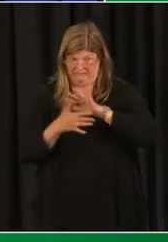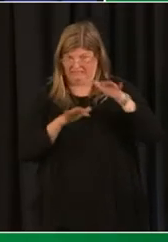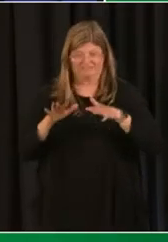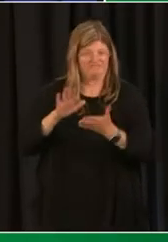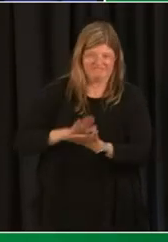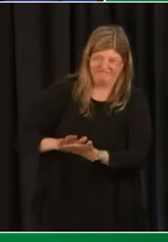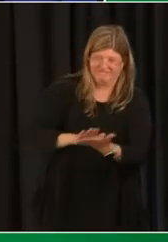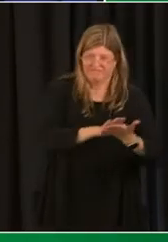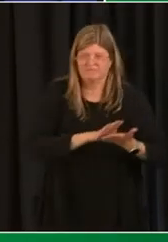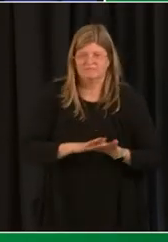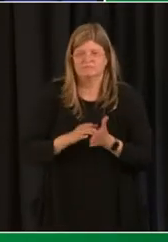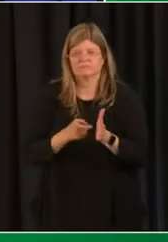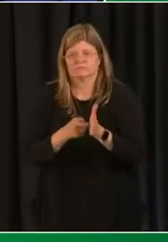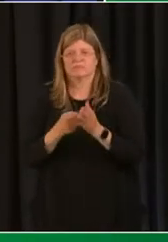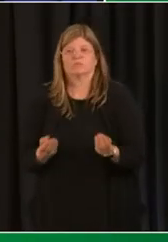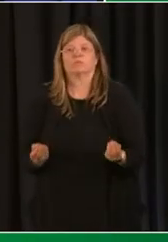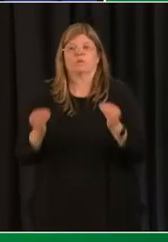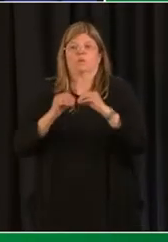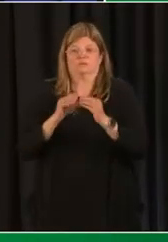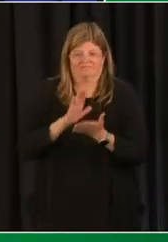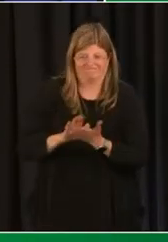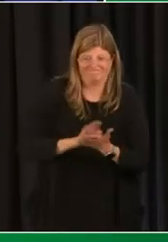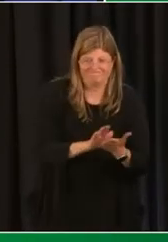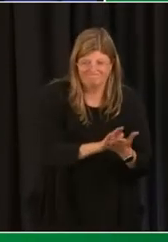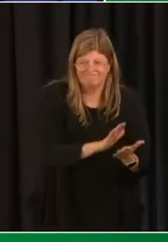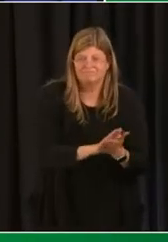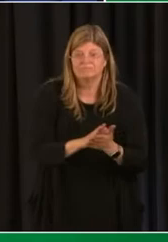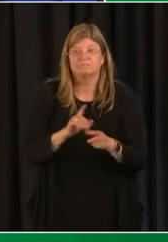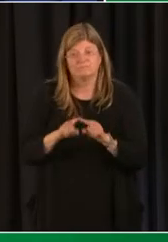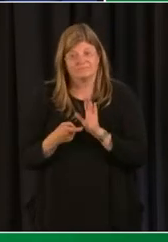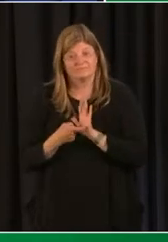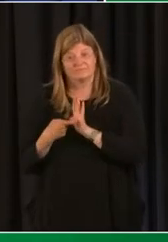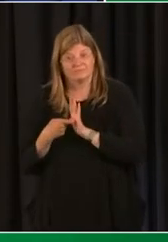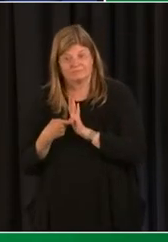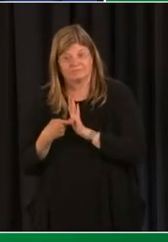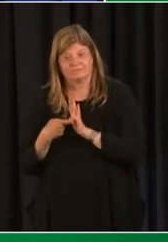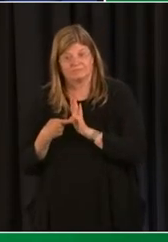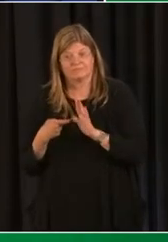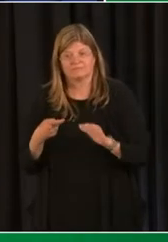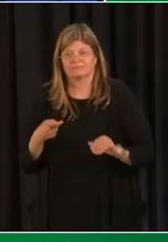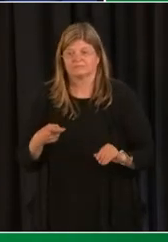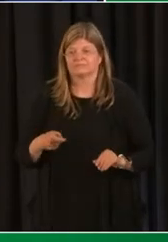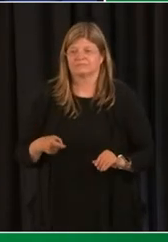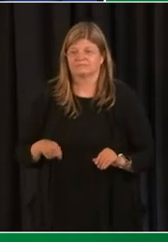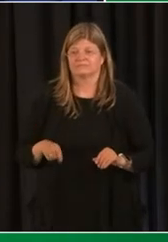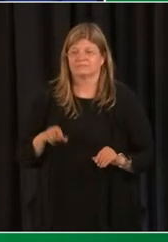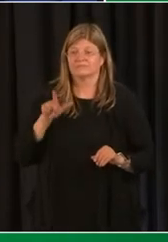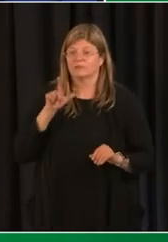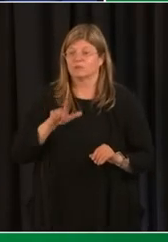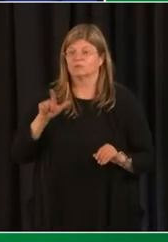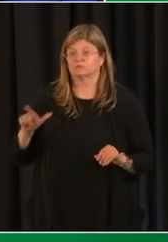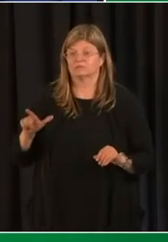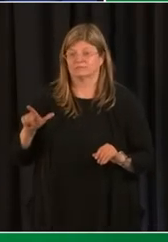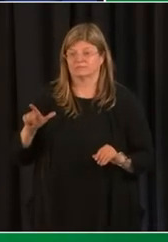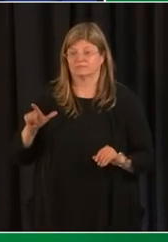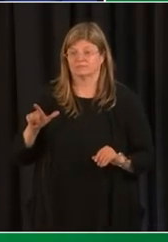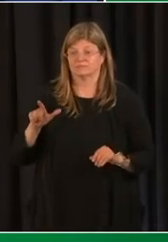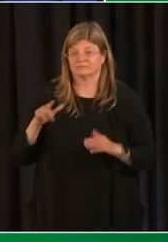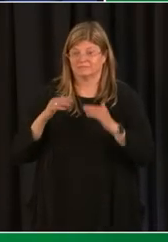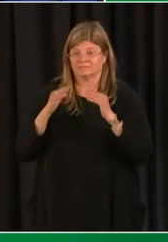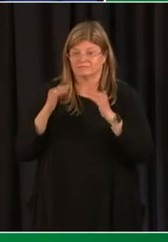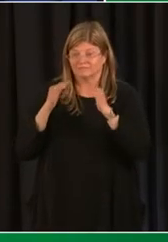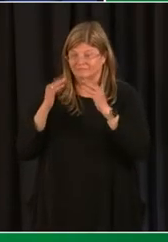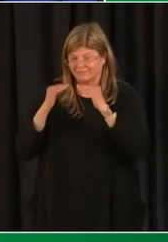it requires more cleaning. But there is a requirement that landlords,